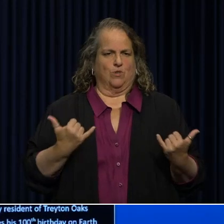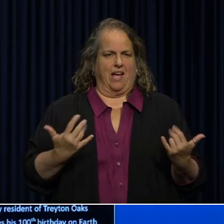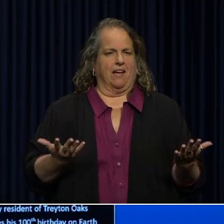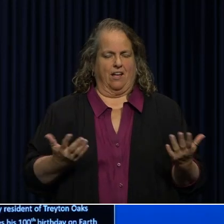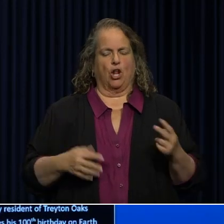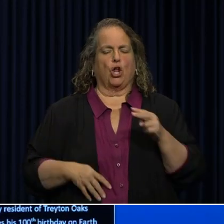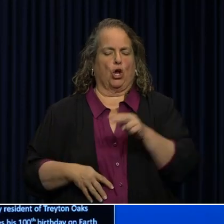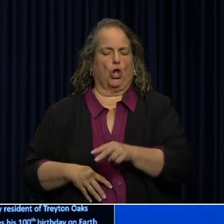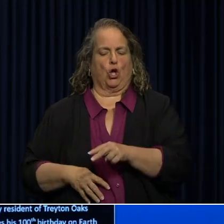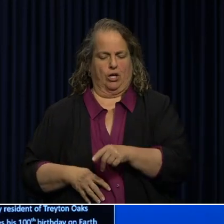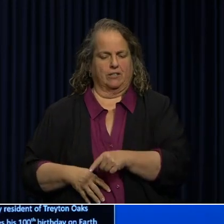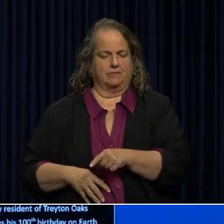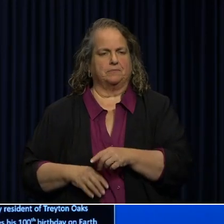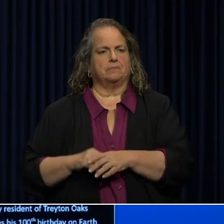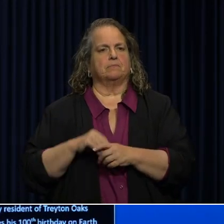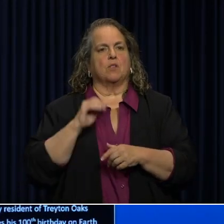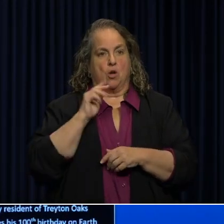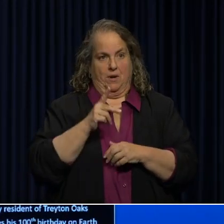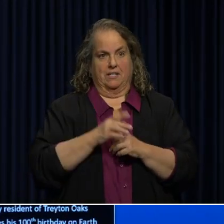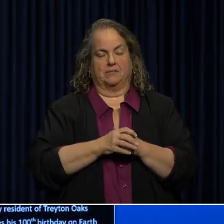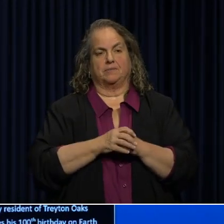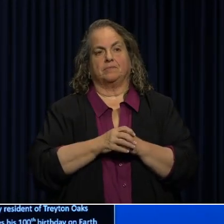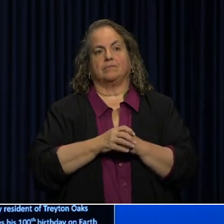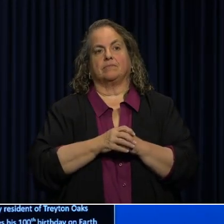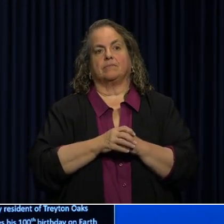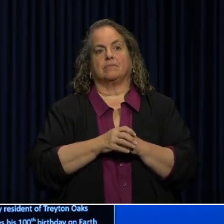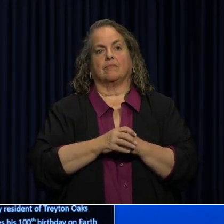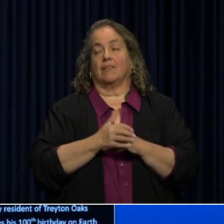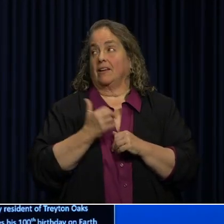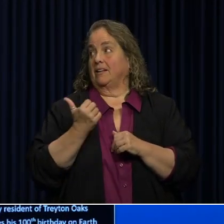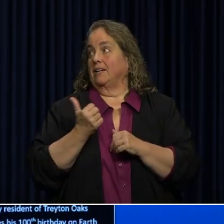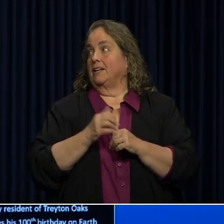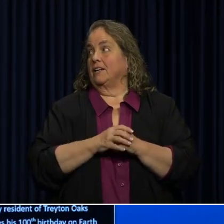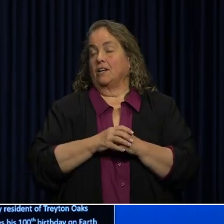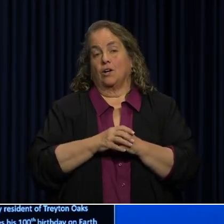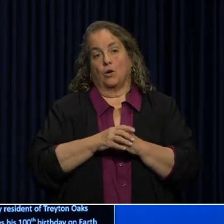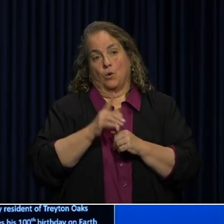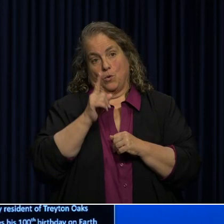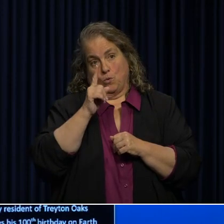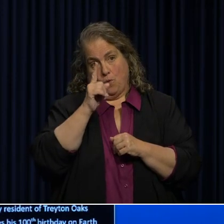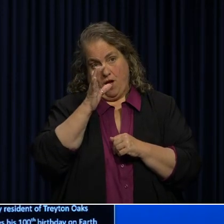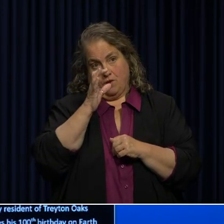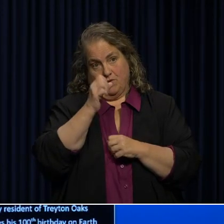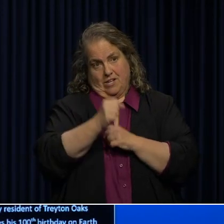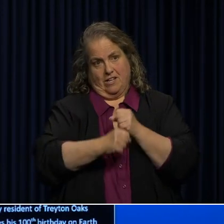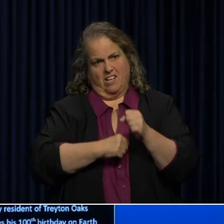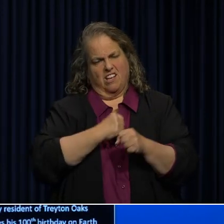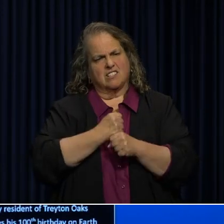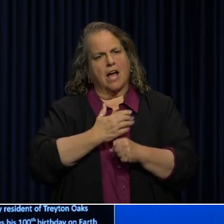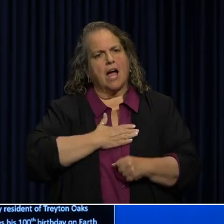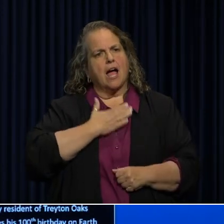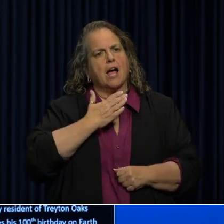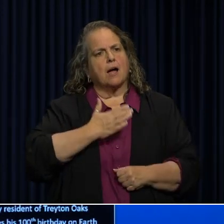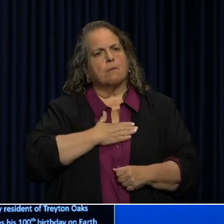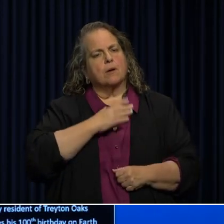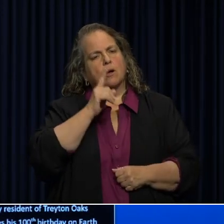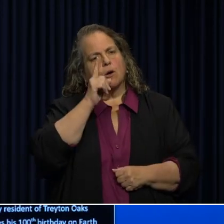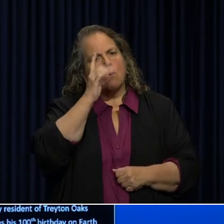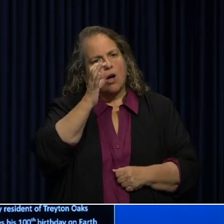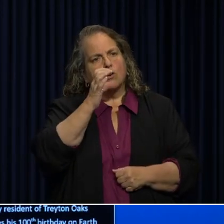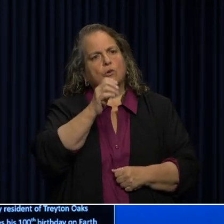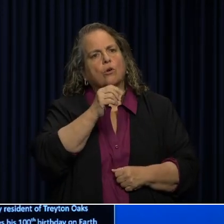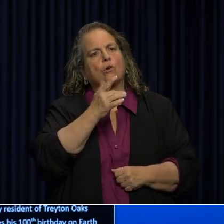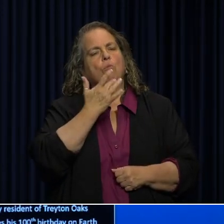All right. This is 100 years. Happy 100th birthday